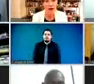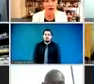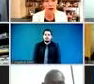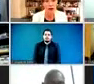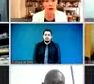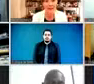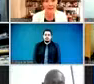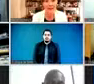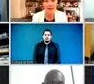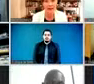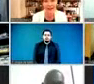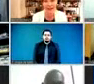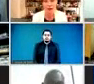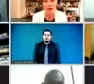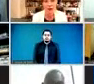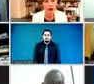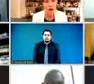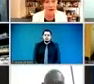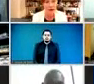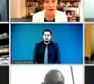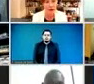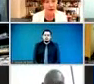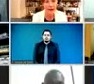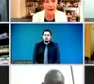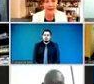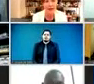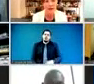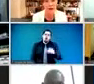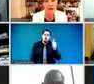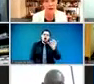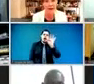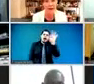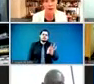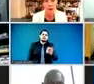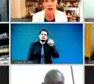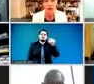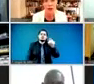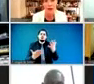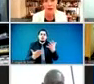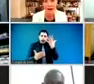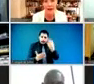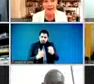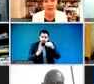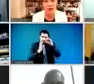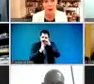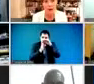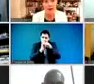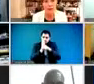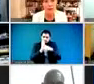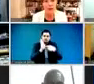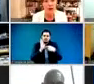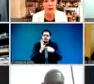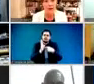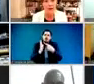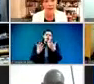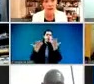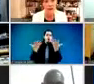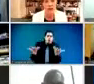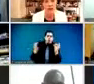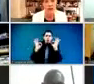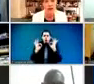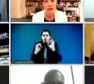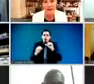or normativity in any of your countries that regulates feminist approach for media, as well as a proper capacitation